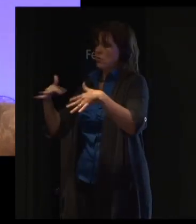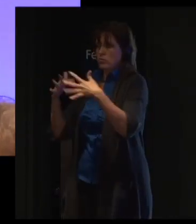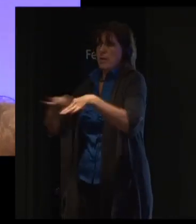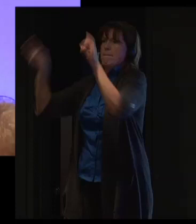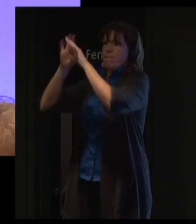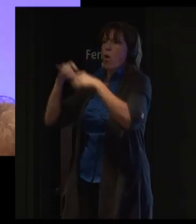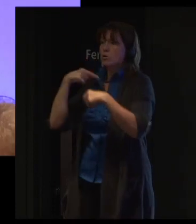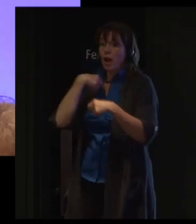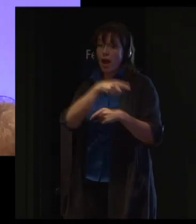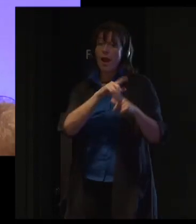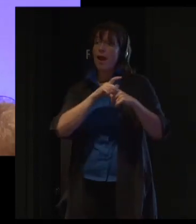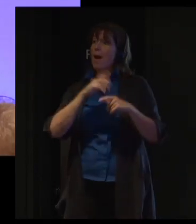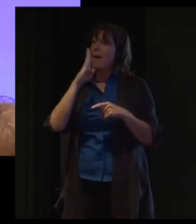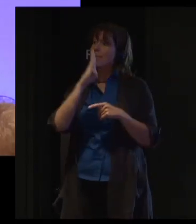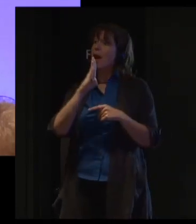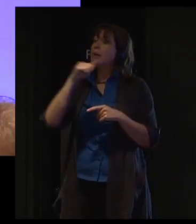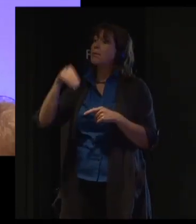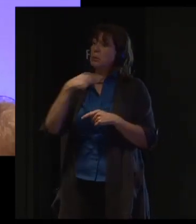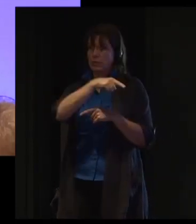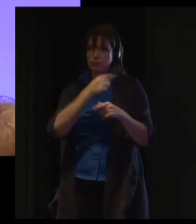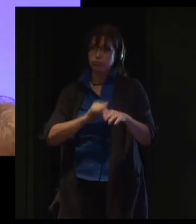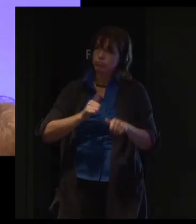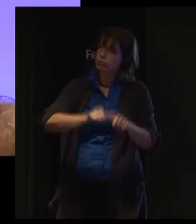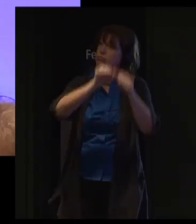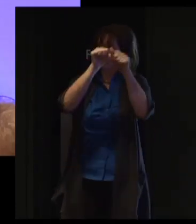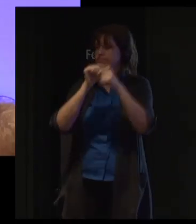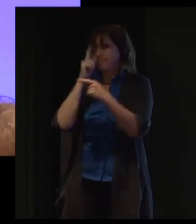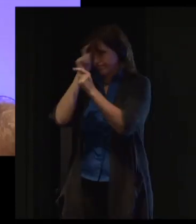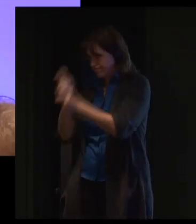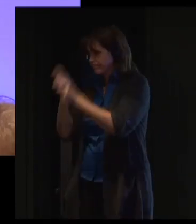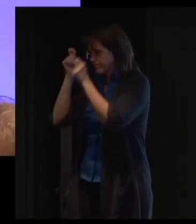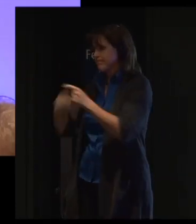also from the identification point of view.